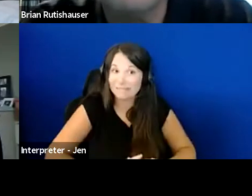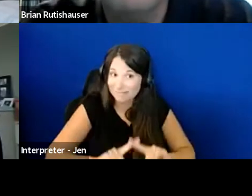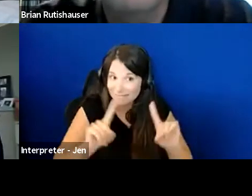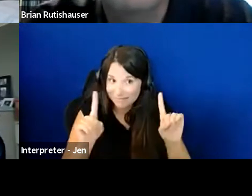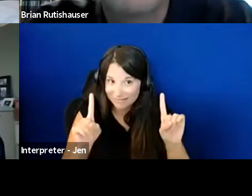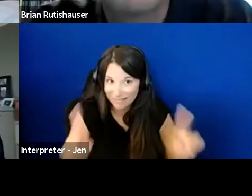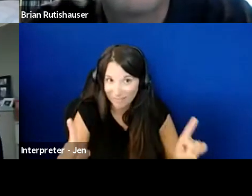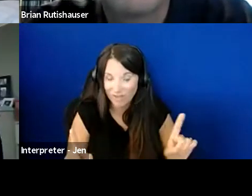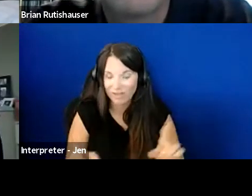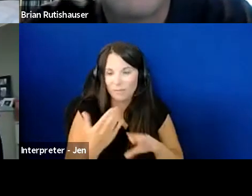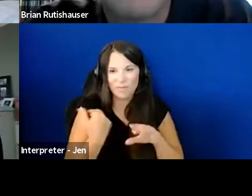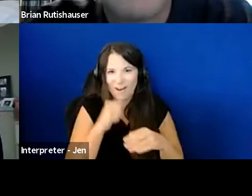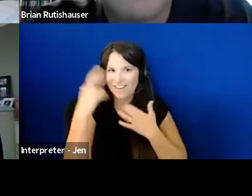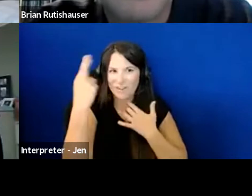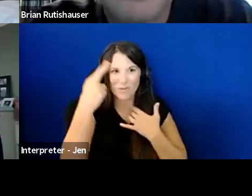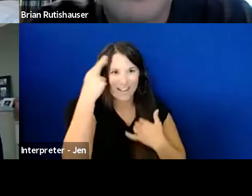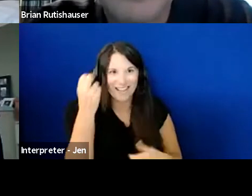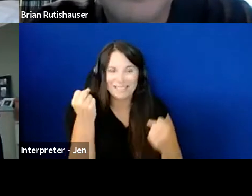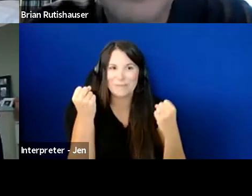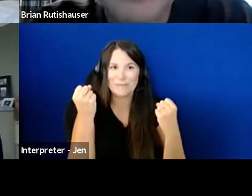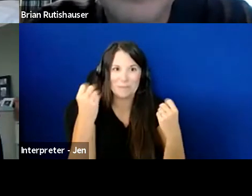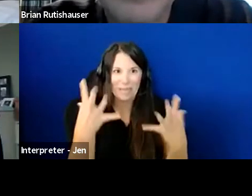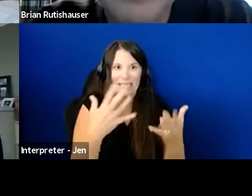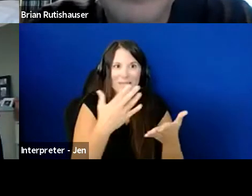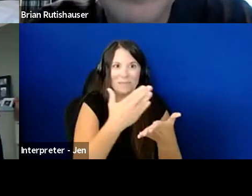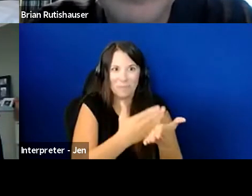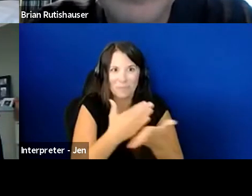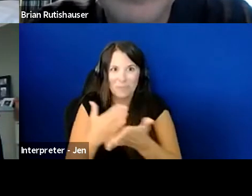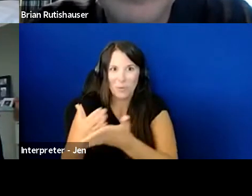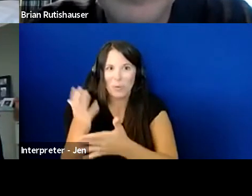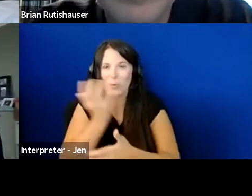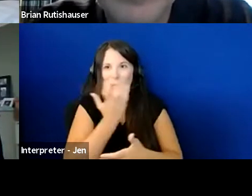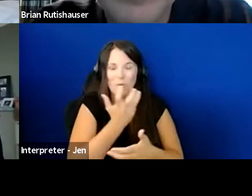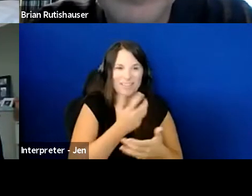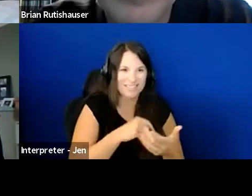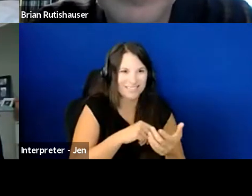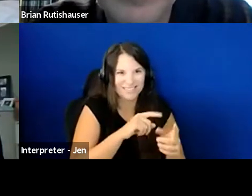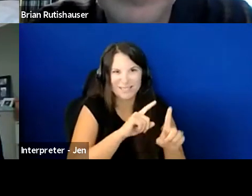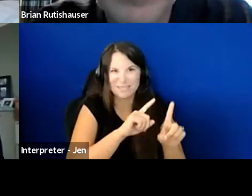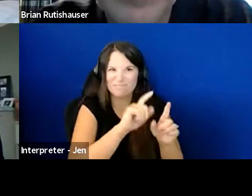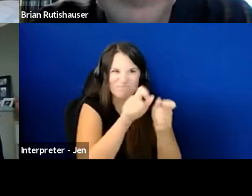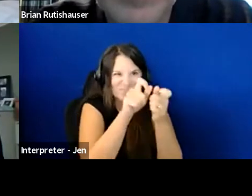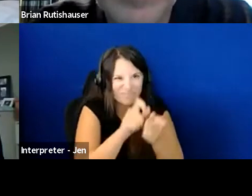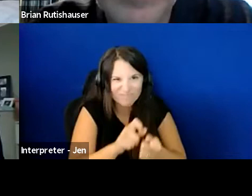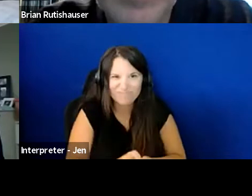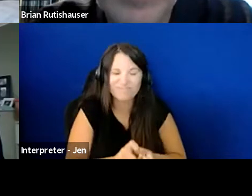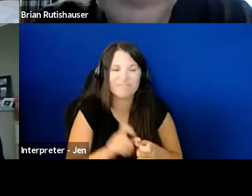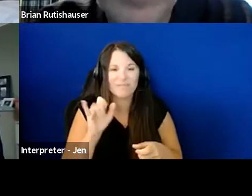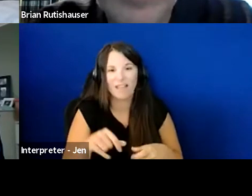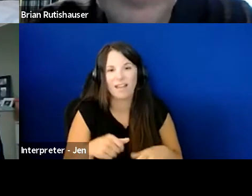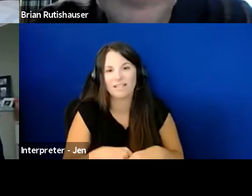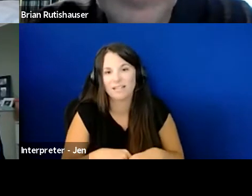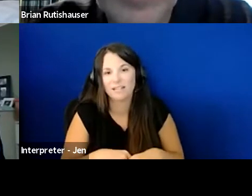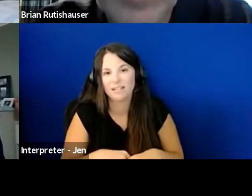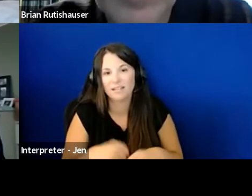I didn't realize how many components, how many moving parts how many that I had, and how many